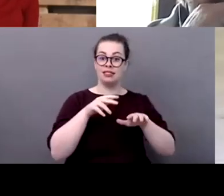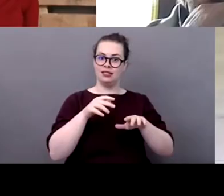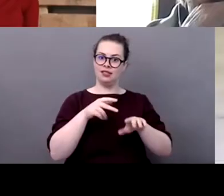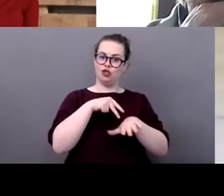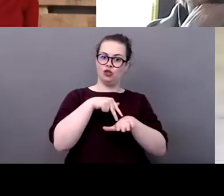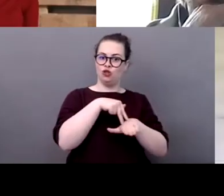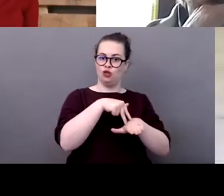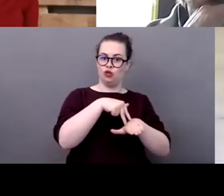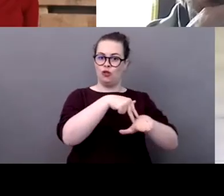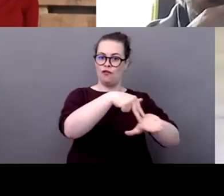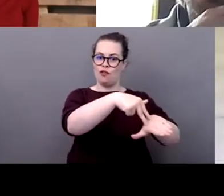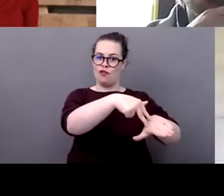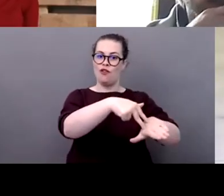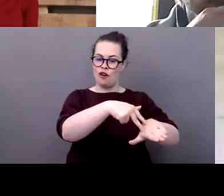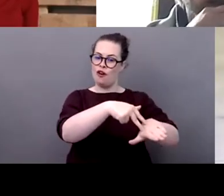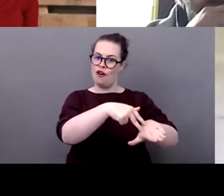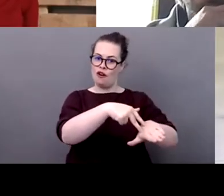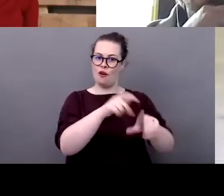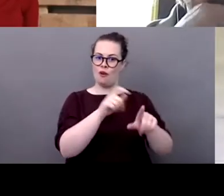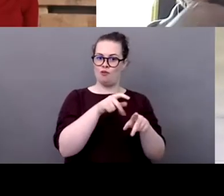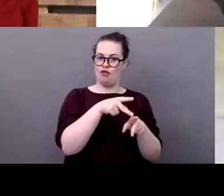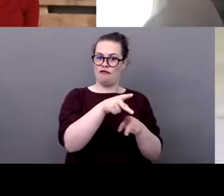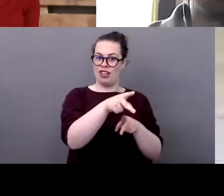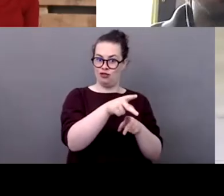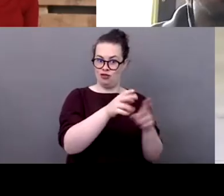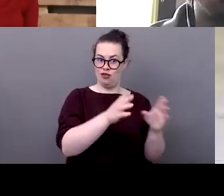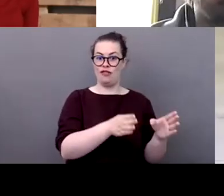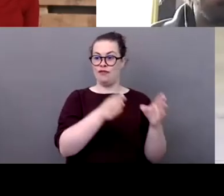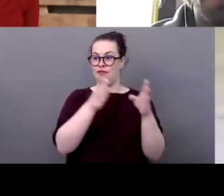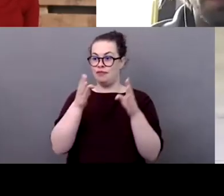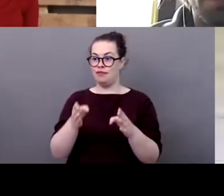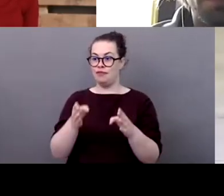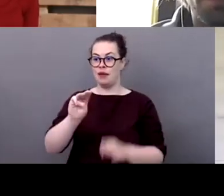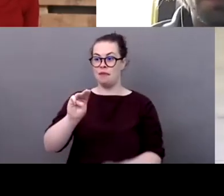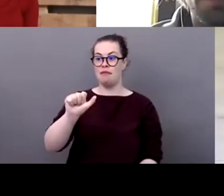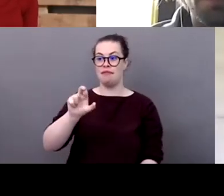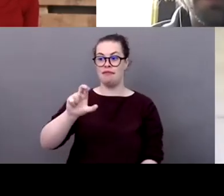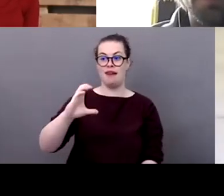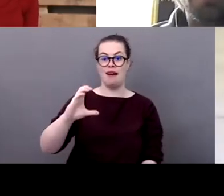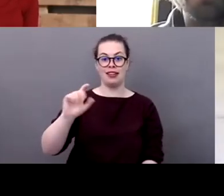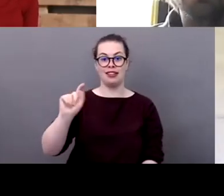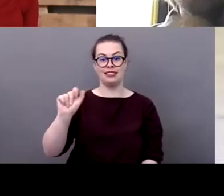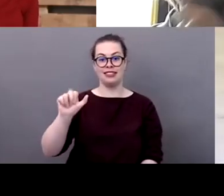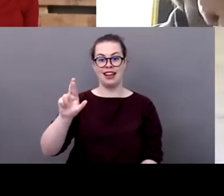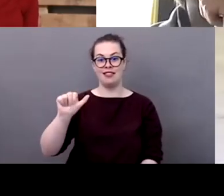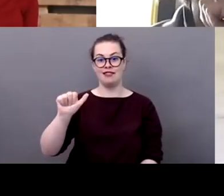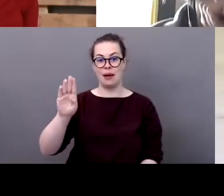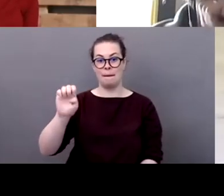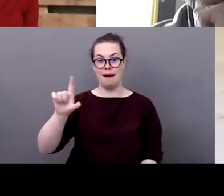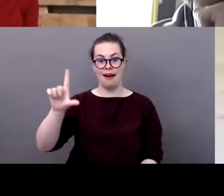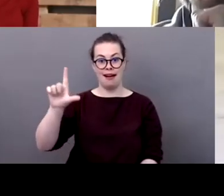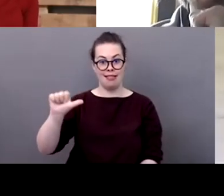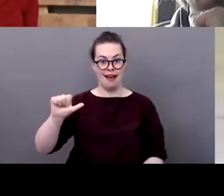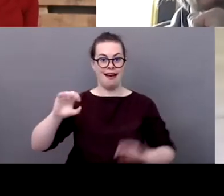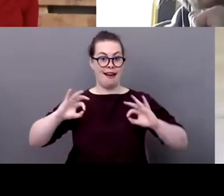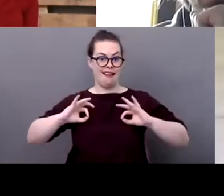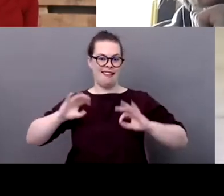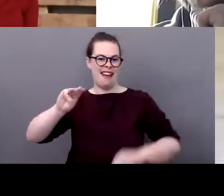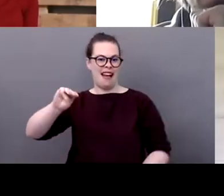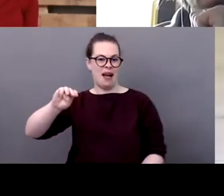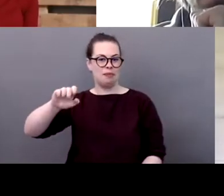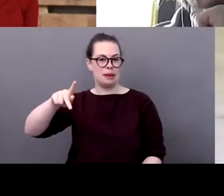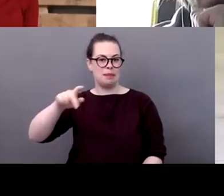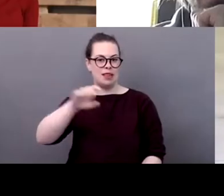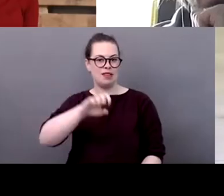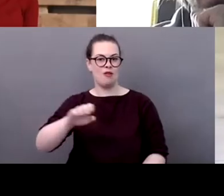Hi. Marc TARABELLA is a member of the European Parliament. Bonjour, monsieur le député.